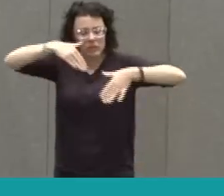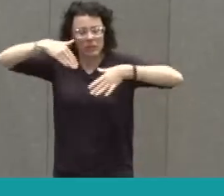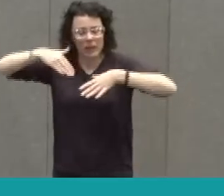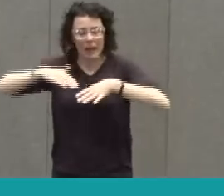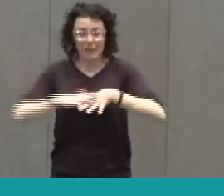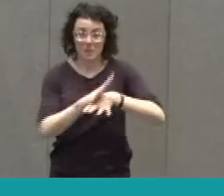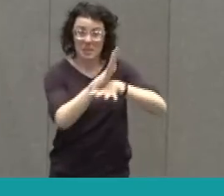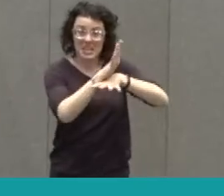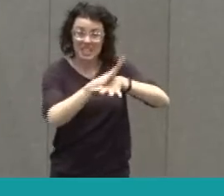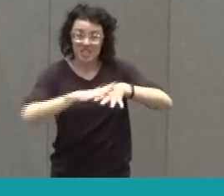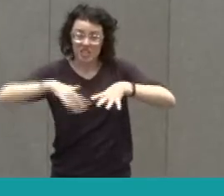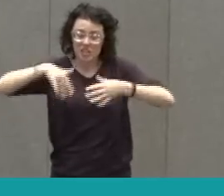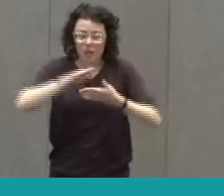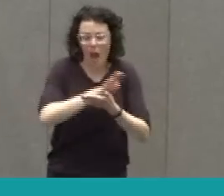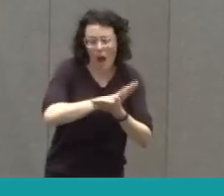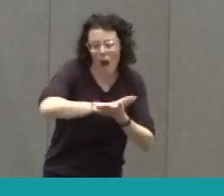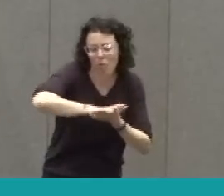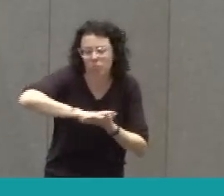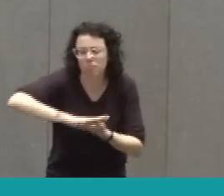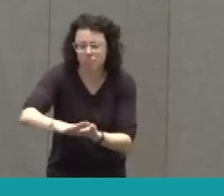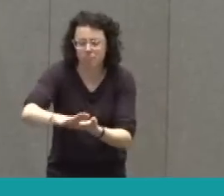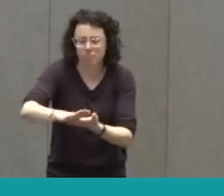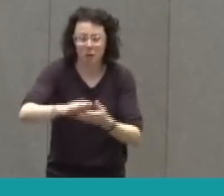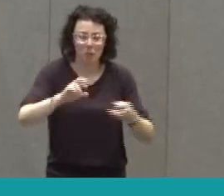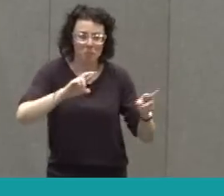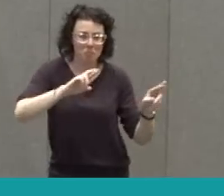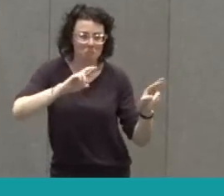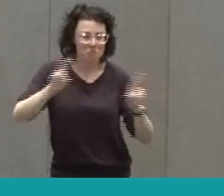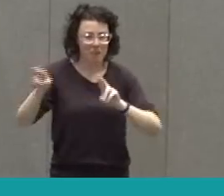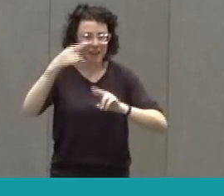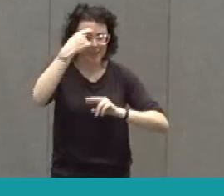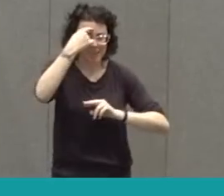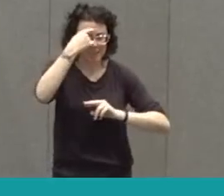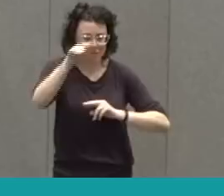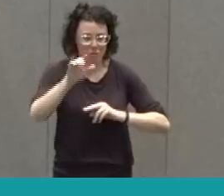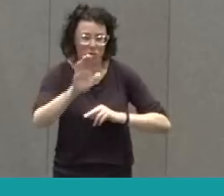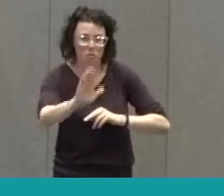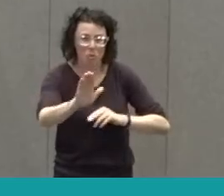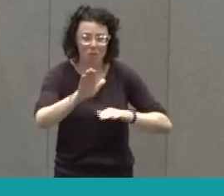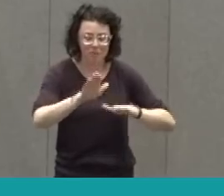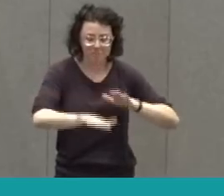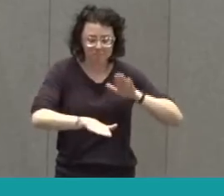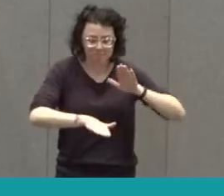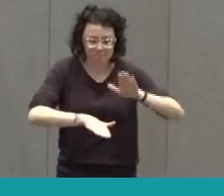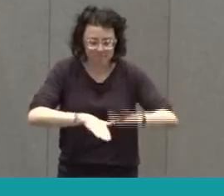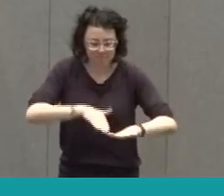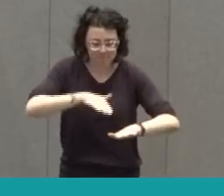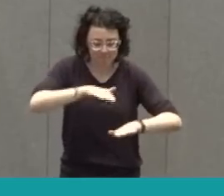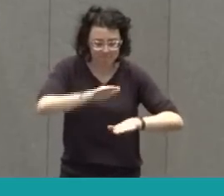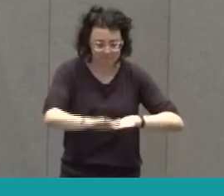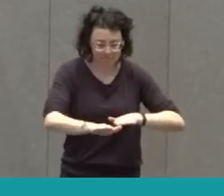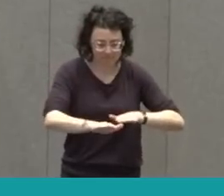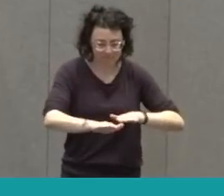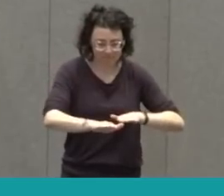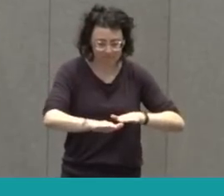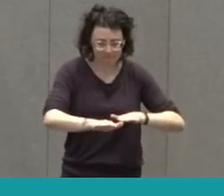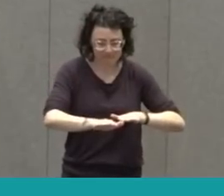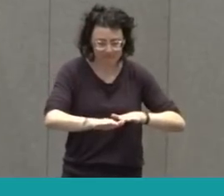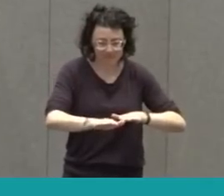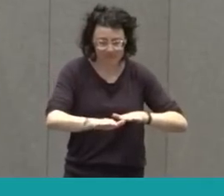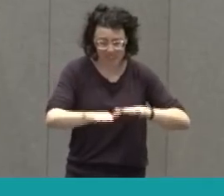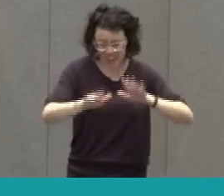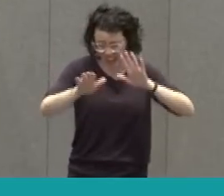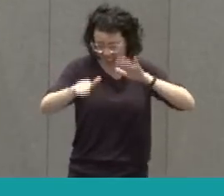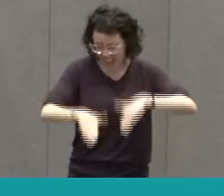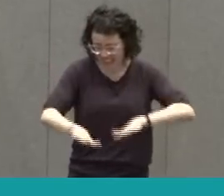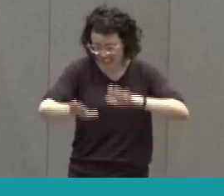your footprints. While far out at sea, clouds swelled with water drops, sailed to shore on a